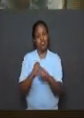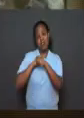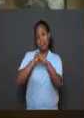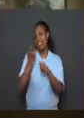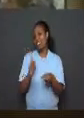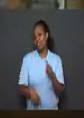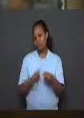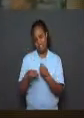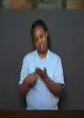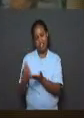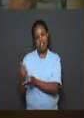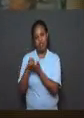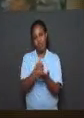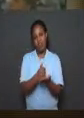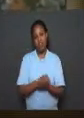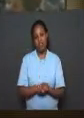defense.